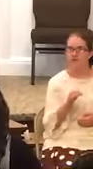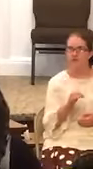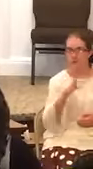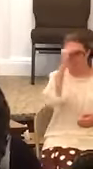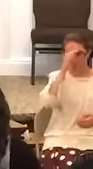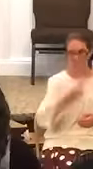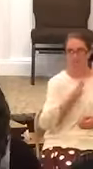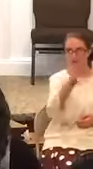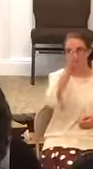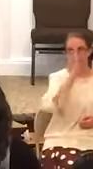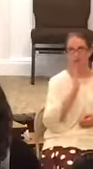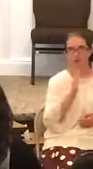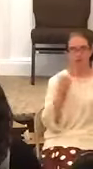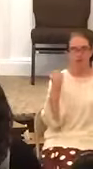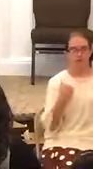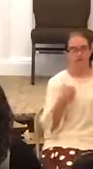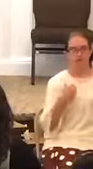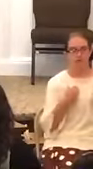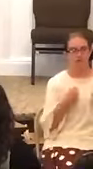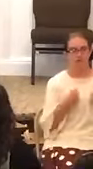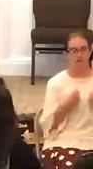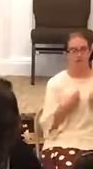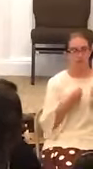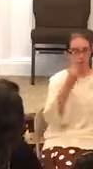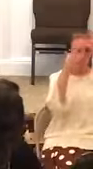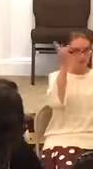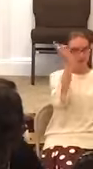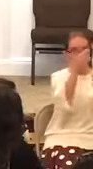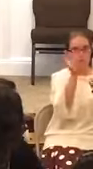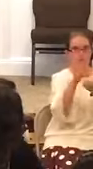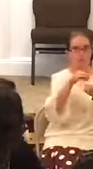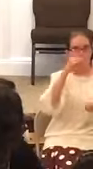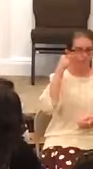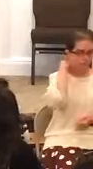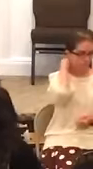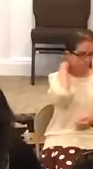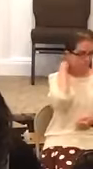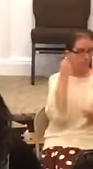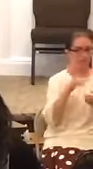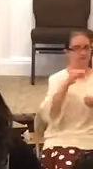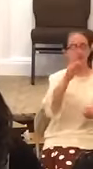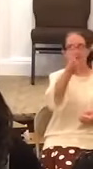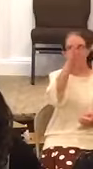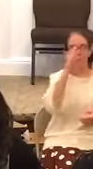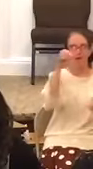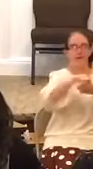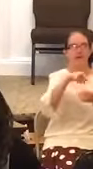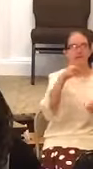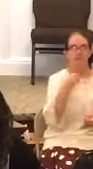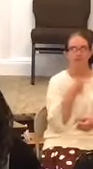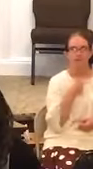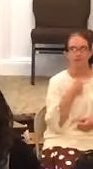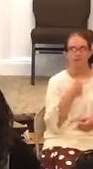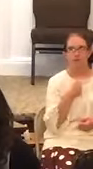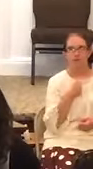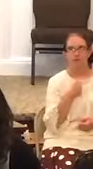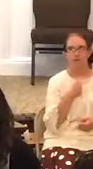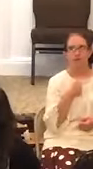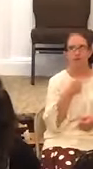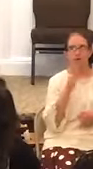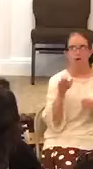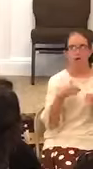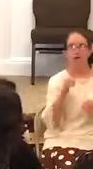as a man of God, I have to follow the unction of the Holy Ghost. Hallelujah. The Spirit of God in me goes, all